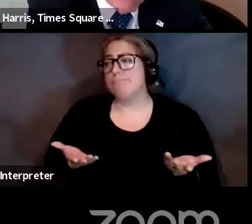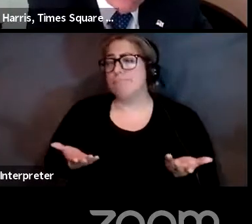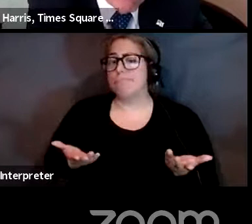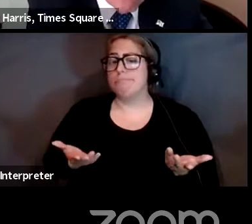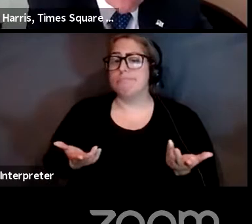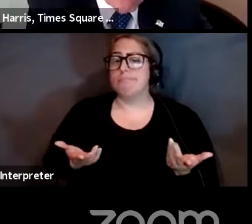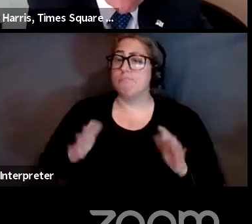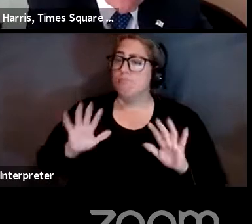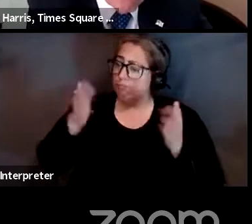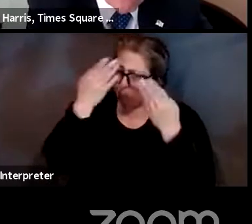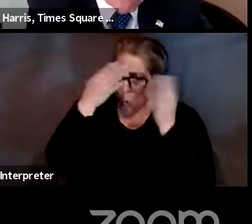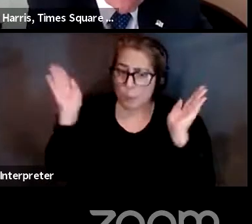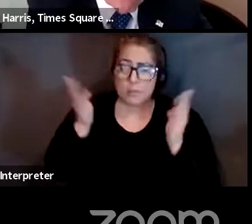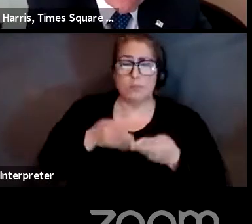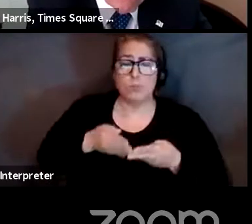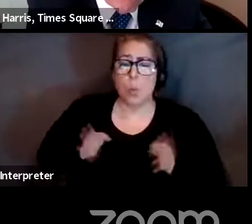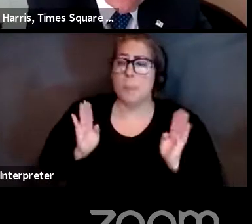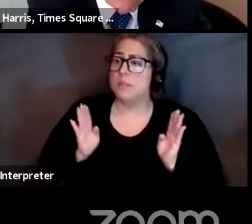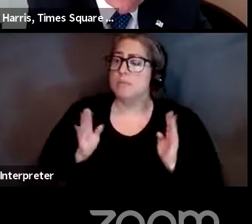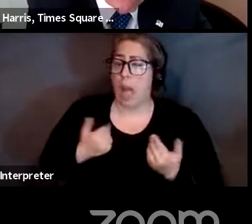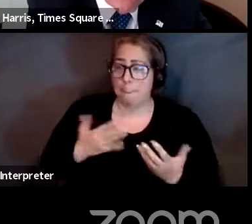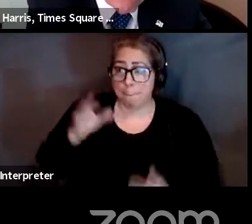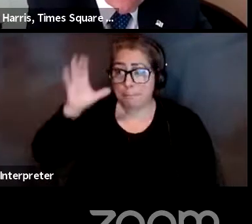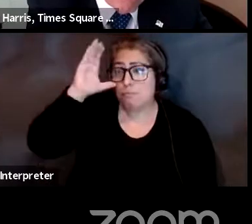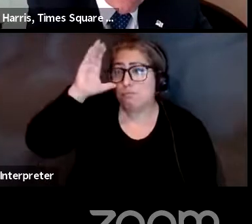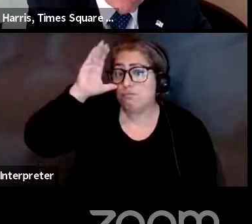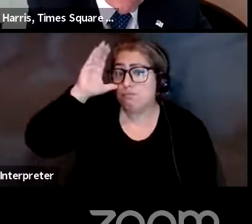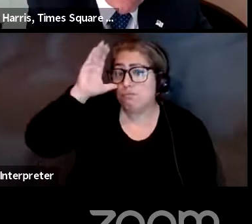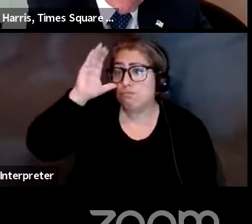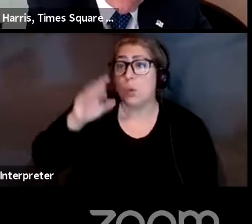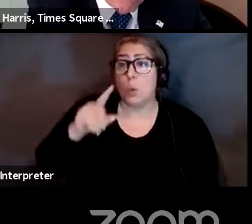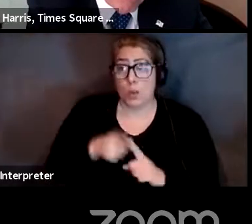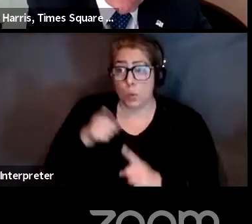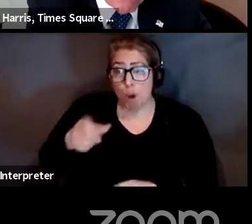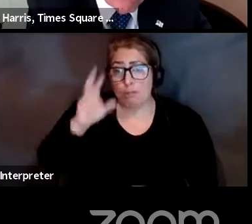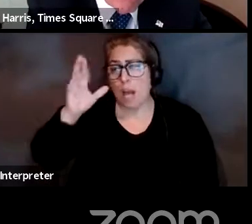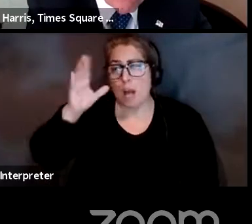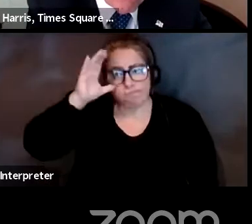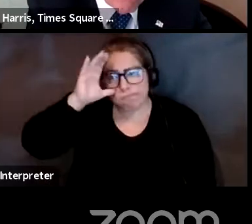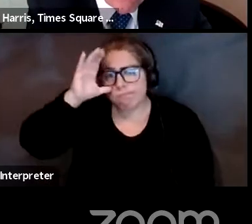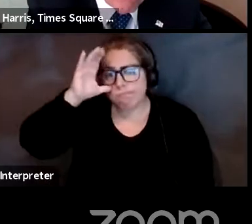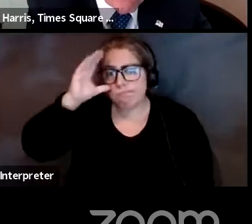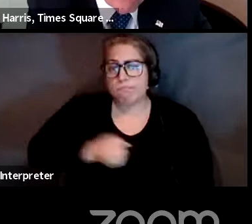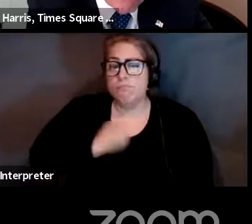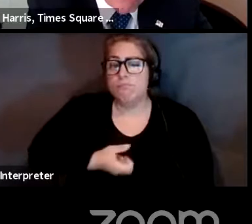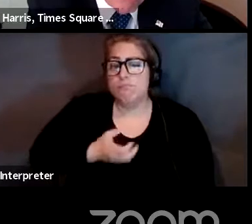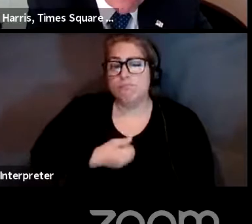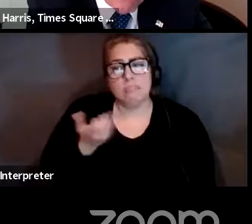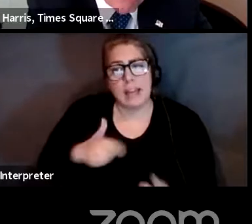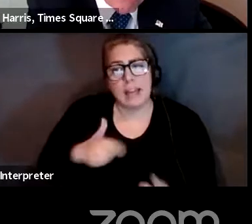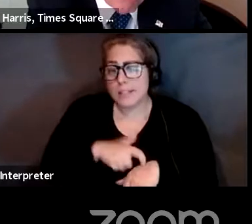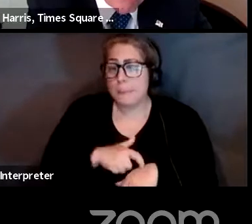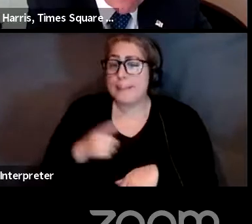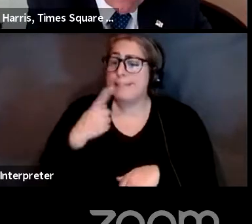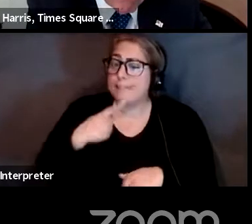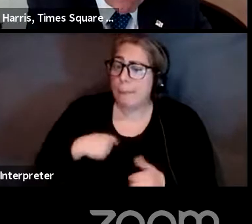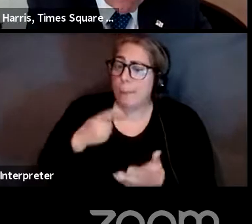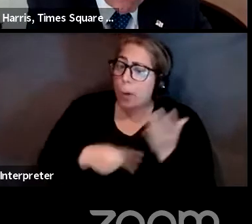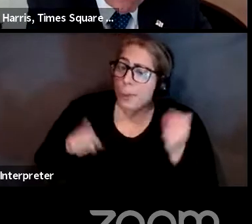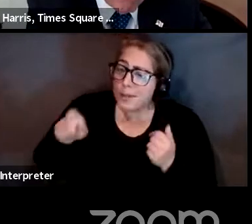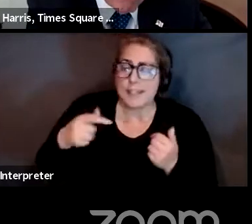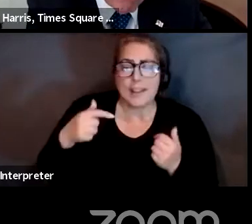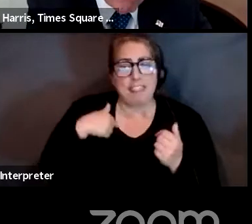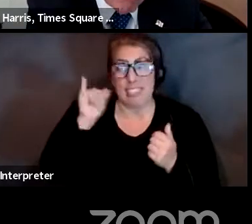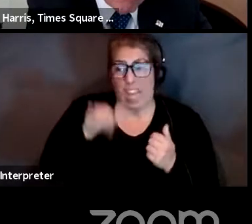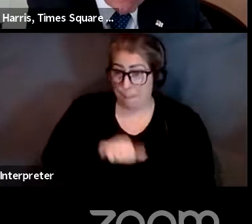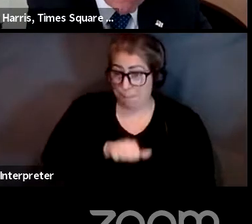want to understand, I want to hear. And when you're ready, you know, you can share it with me. When you're ready, you can tell me what you need.